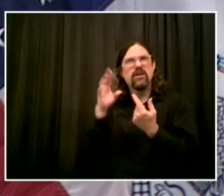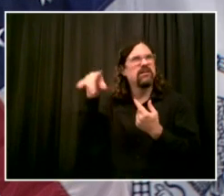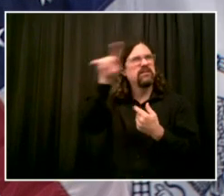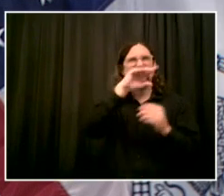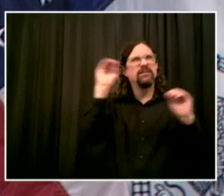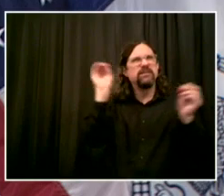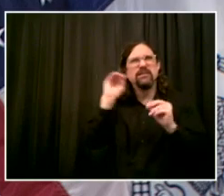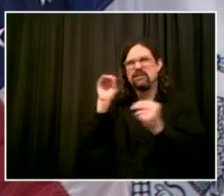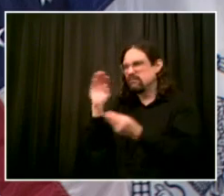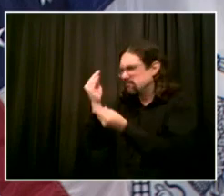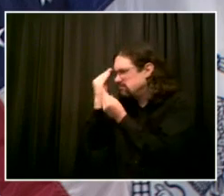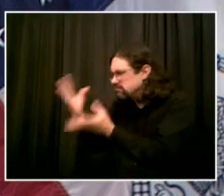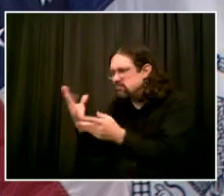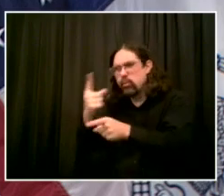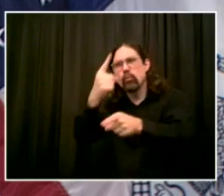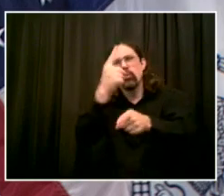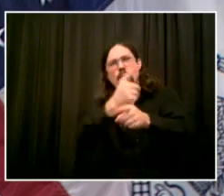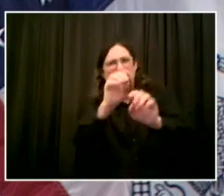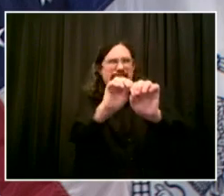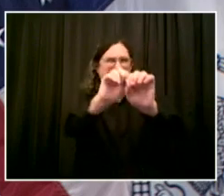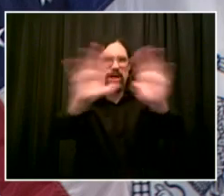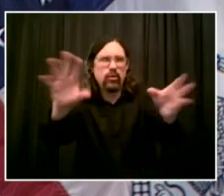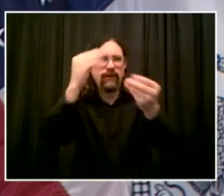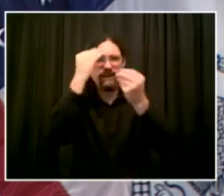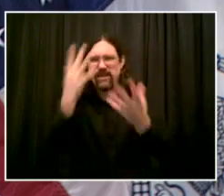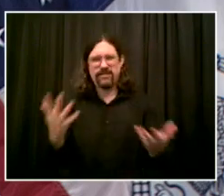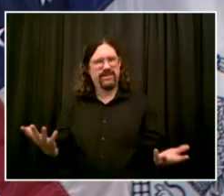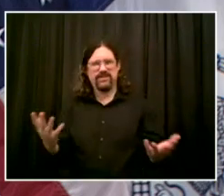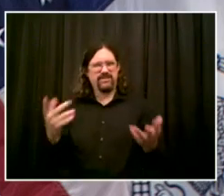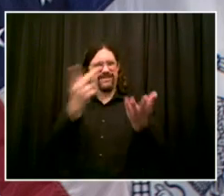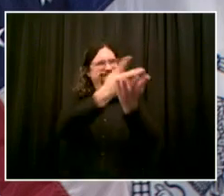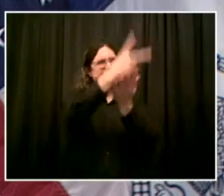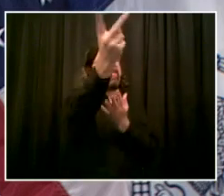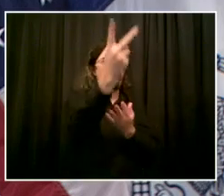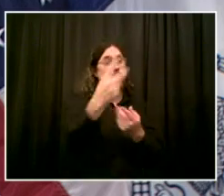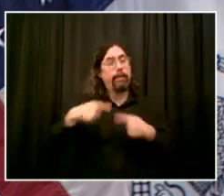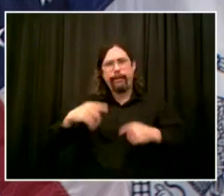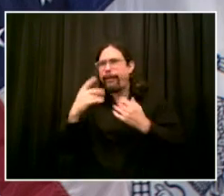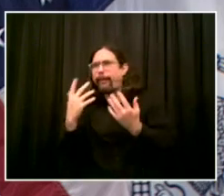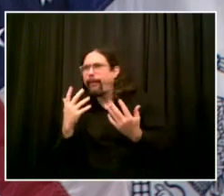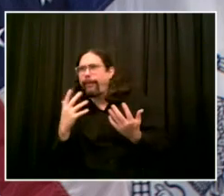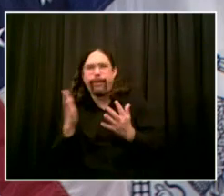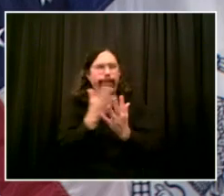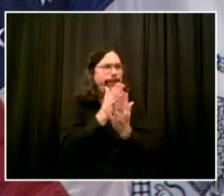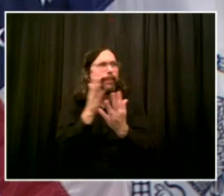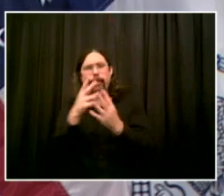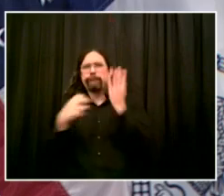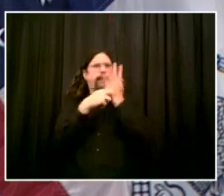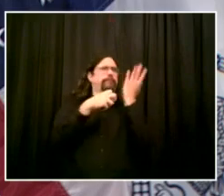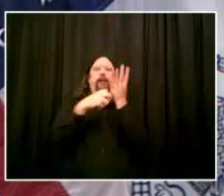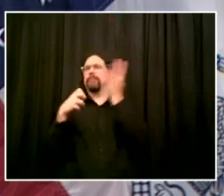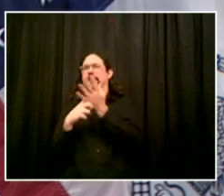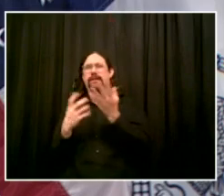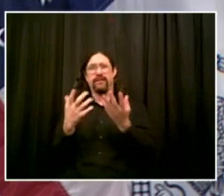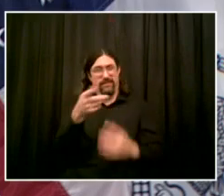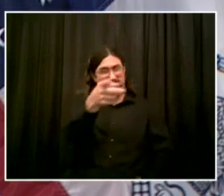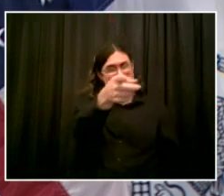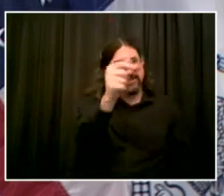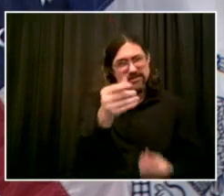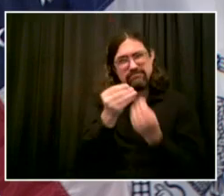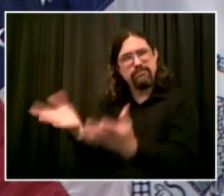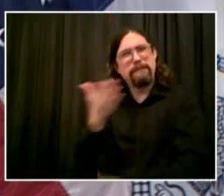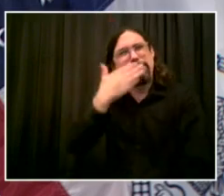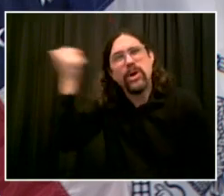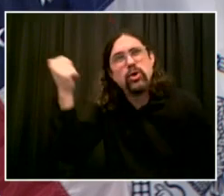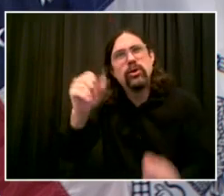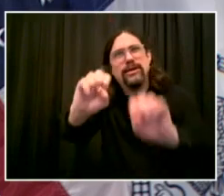need to stay open? Absolutely, Marcia. Look, I've talked to a lot of restaurant owners. I understand their concerns, and we're acting on it right now. We don't